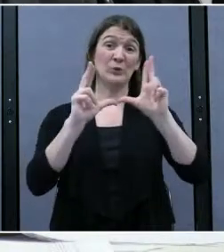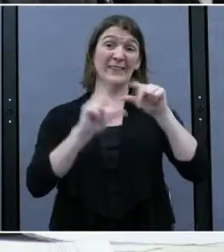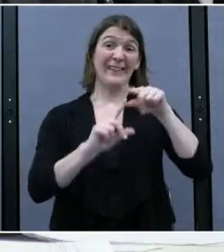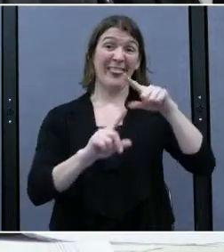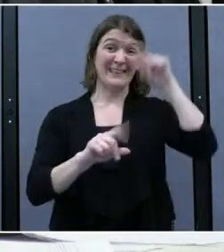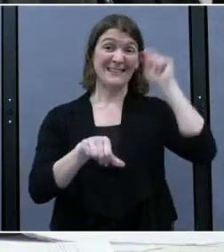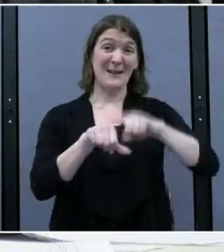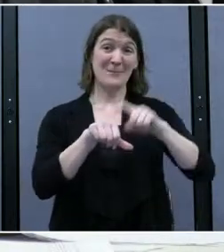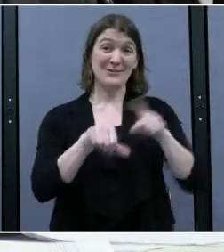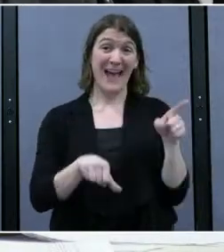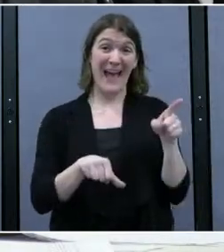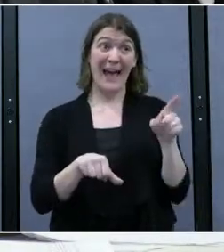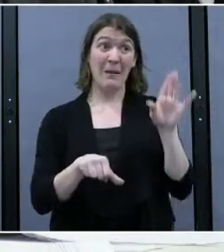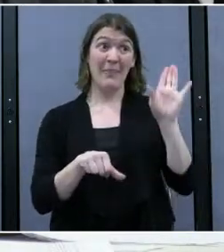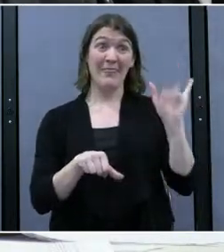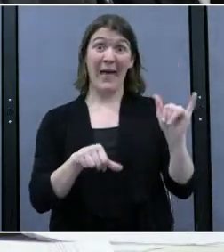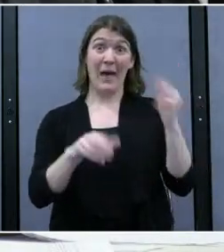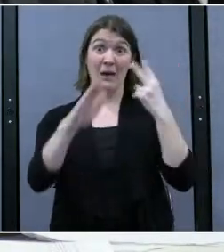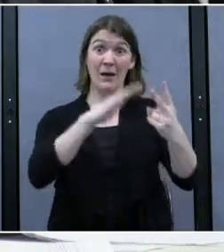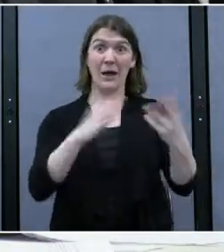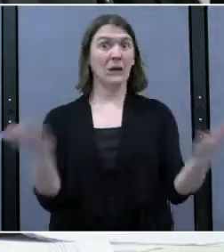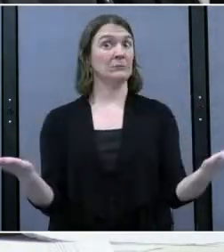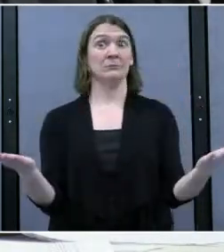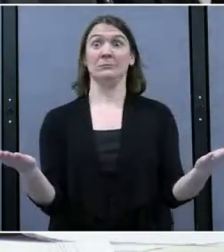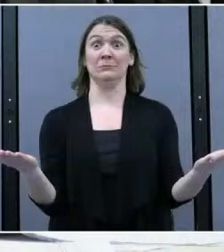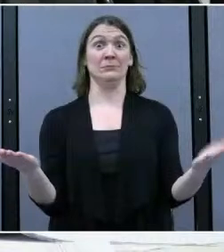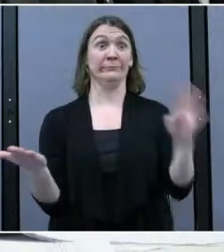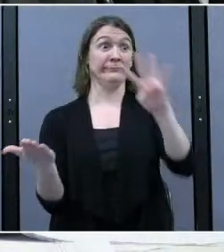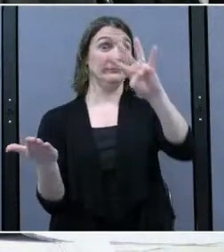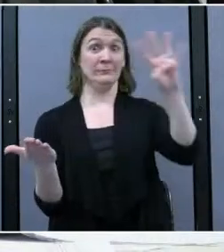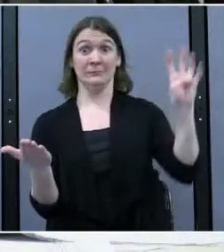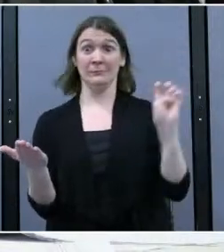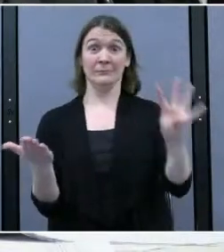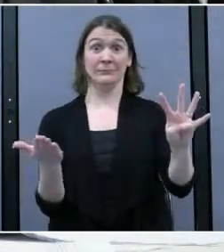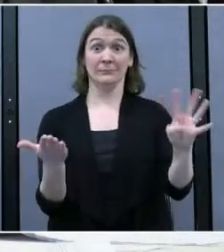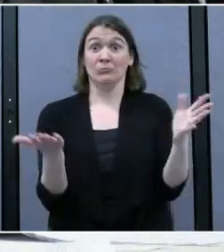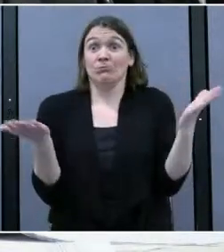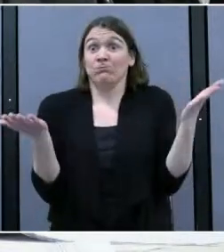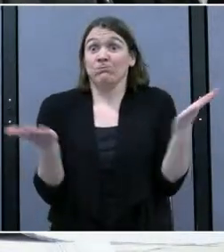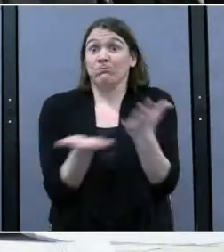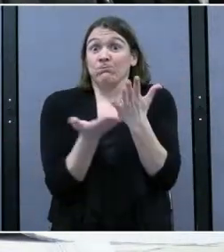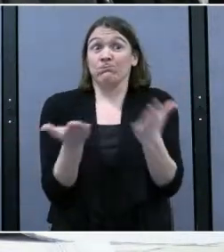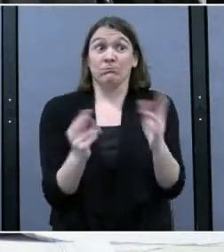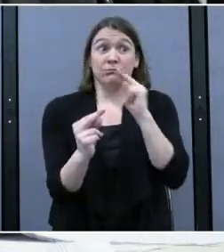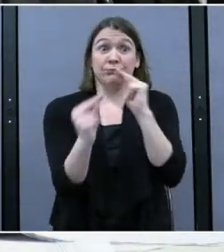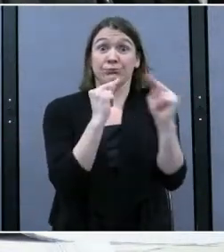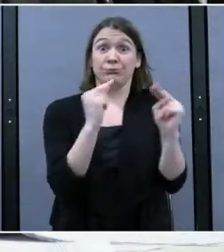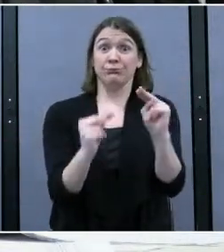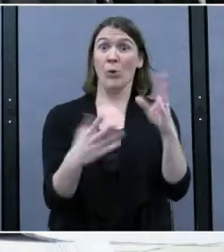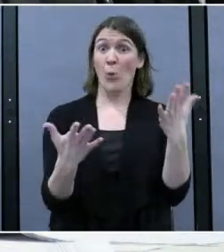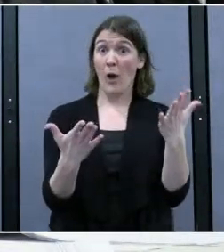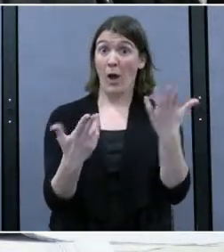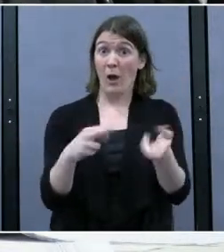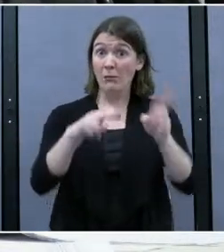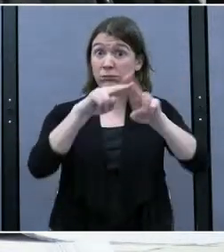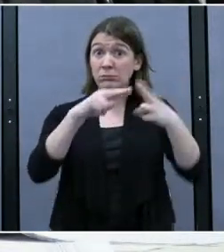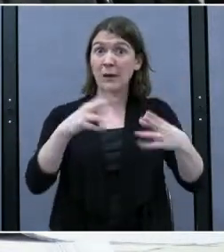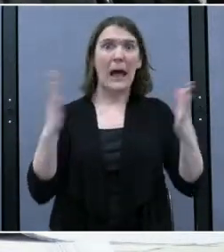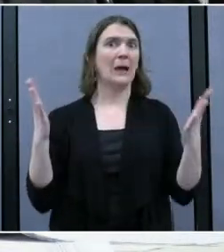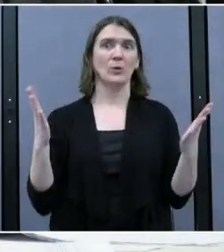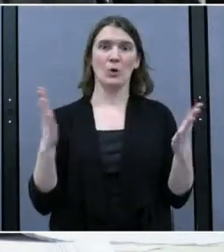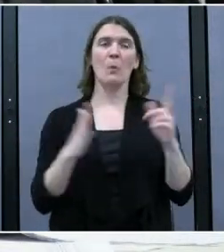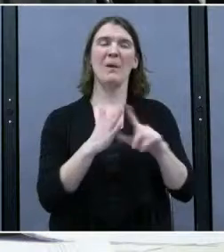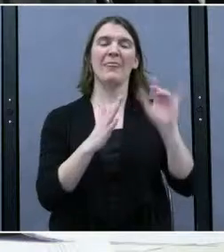summer. That's really up in the air. We don't know what those negotiations will result in, but that